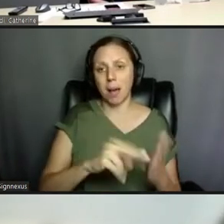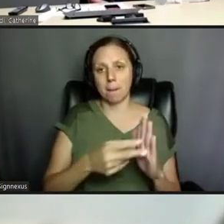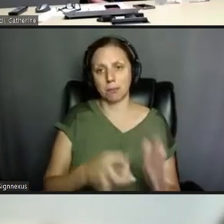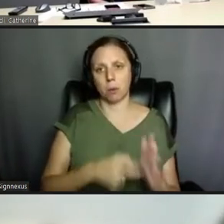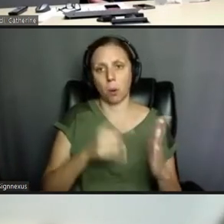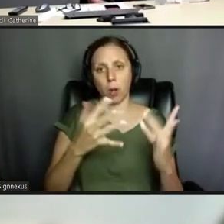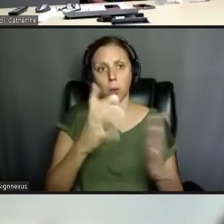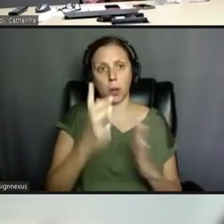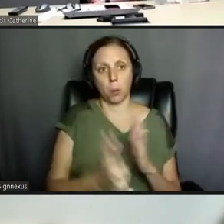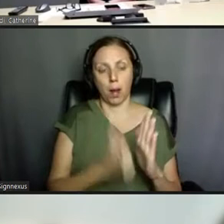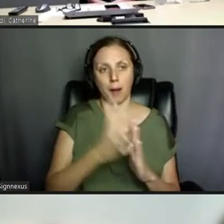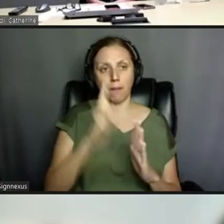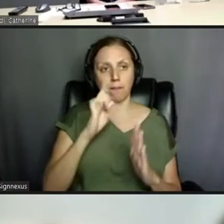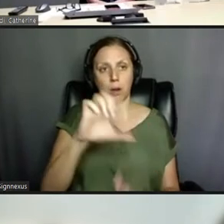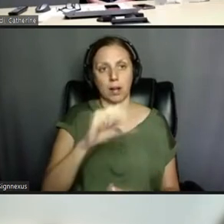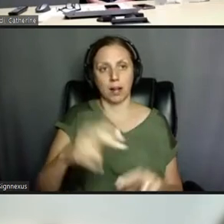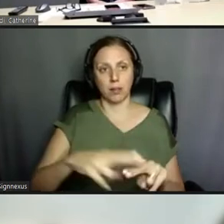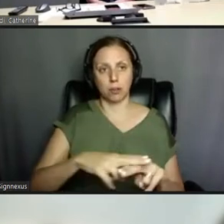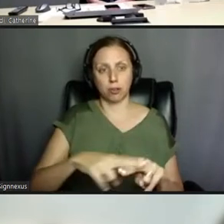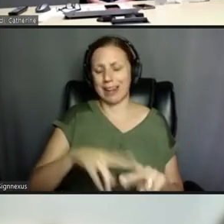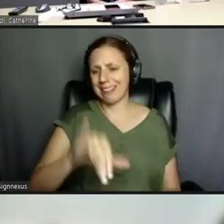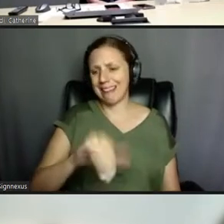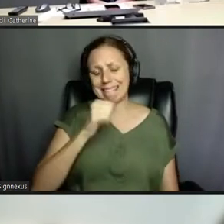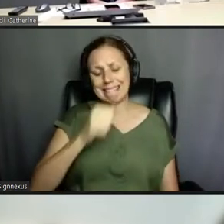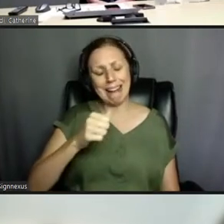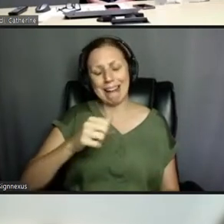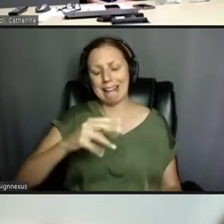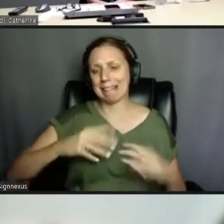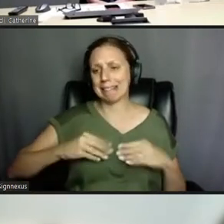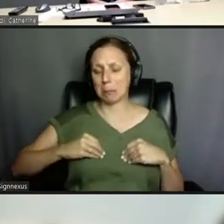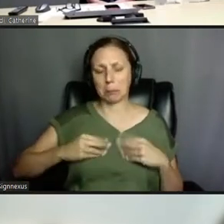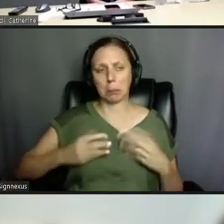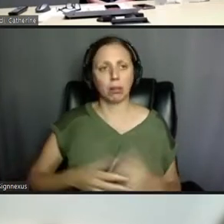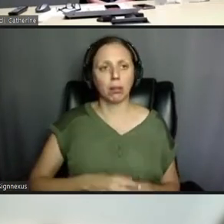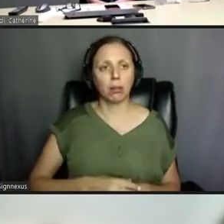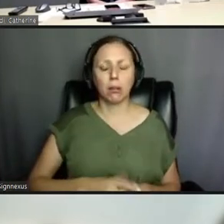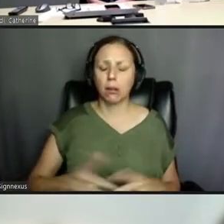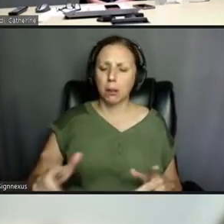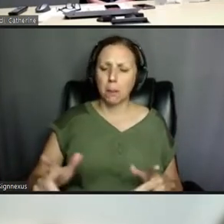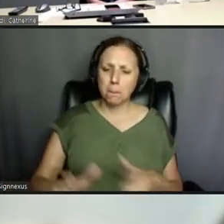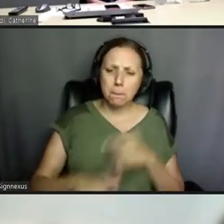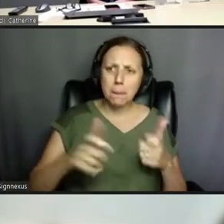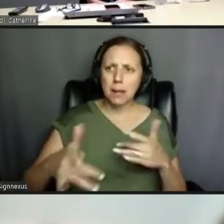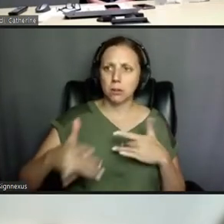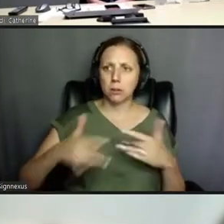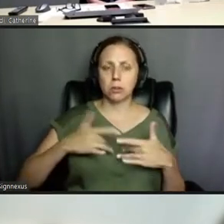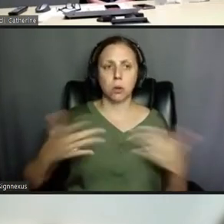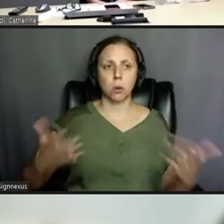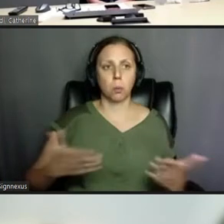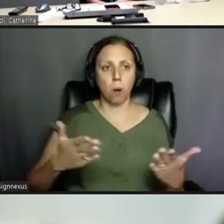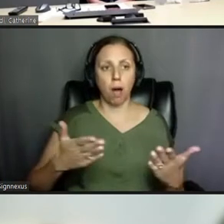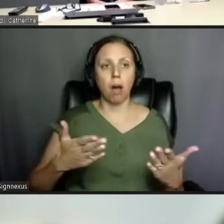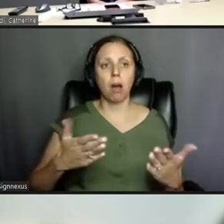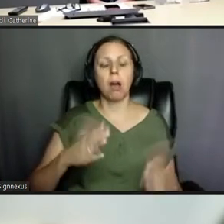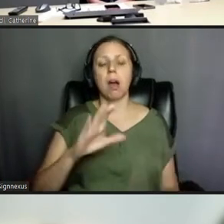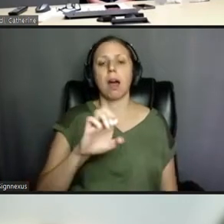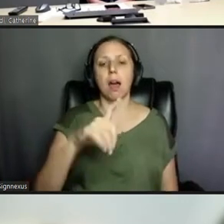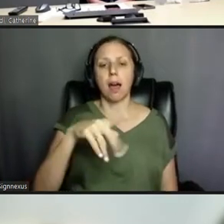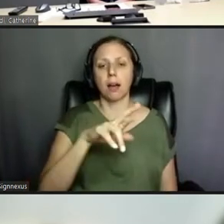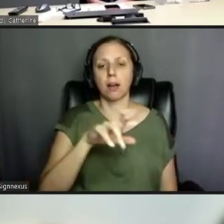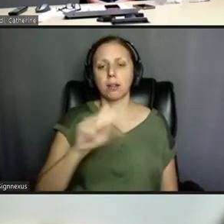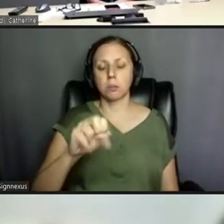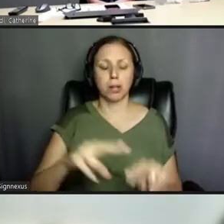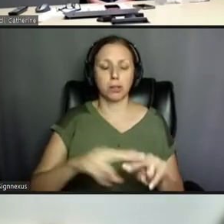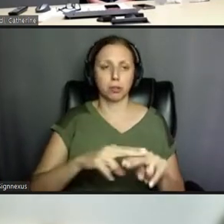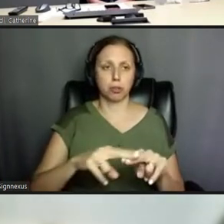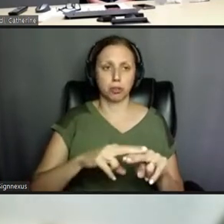another train. That's just simply unacceptable. But my biggest concern is the loss of the express trains for seemingly